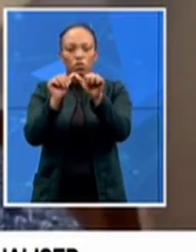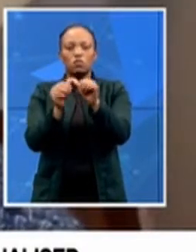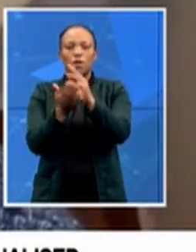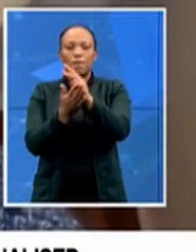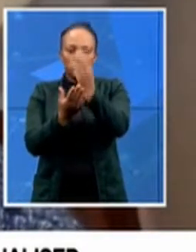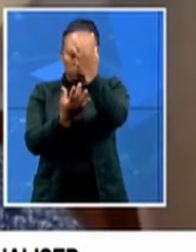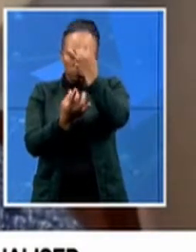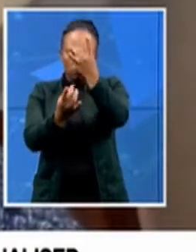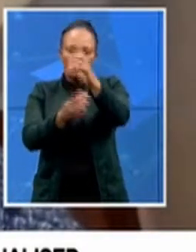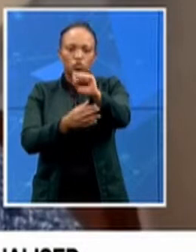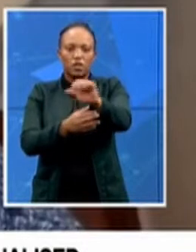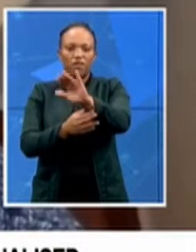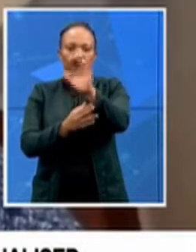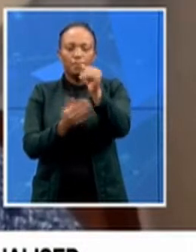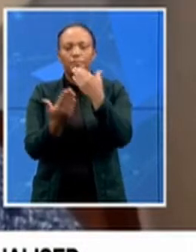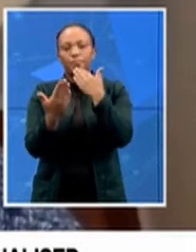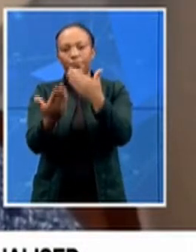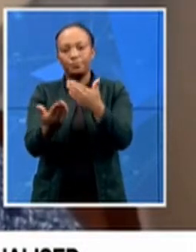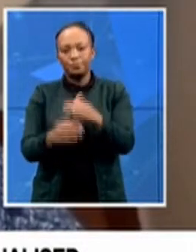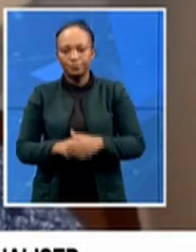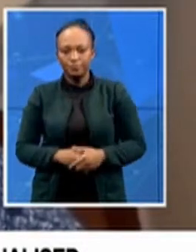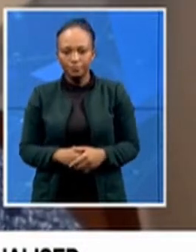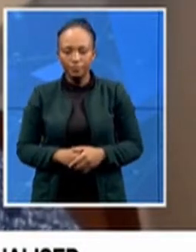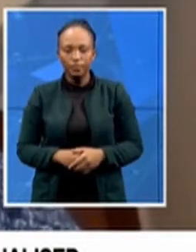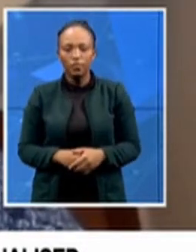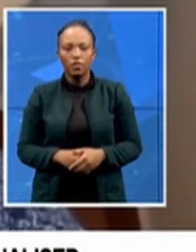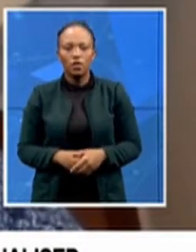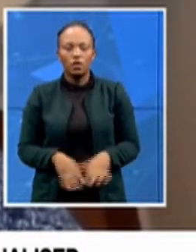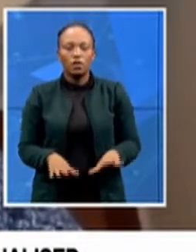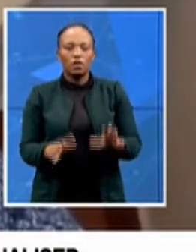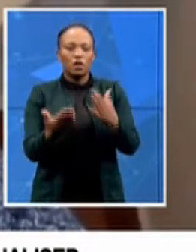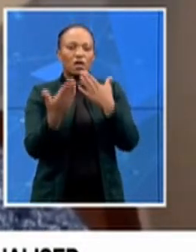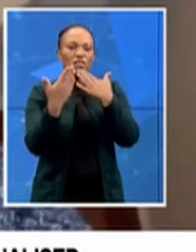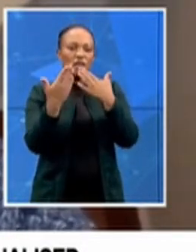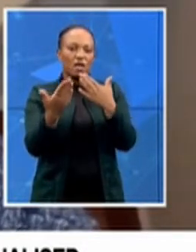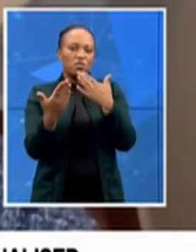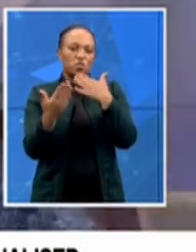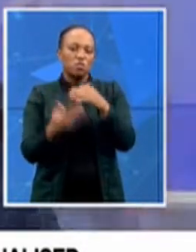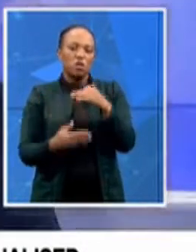Thank you, Minister. There's nothing further to be said. We close this press briefing.